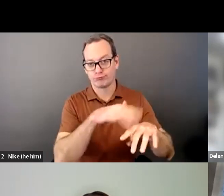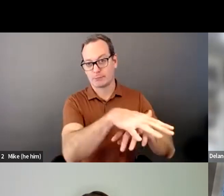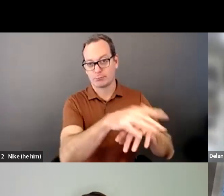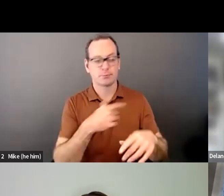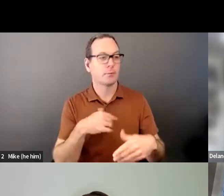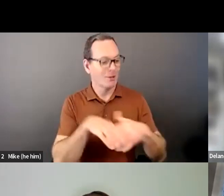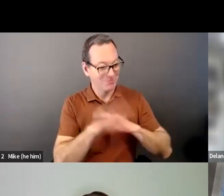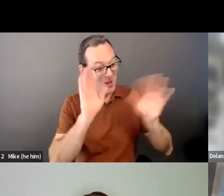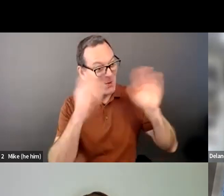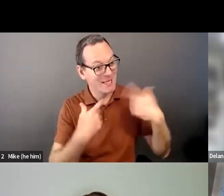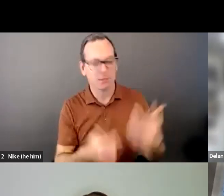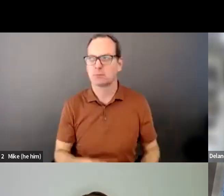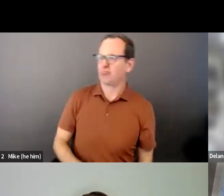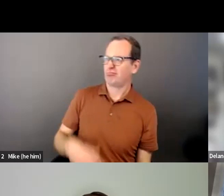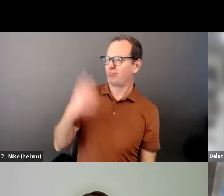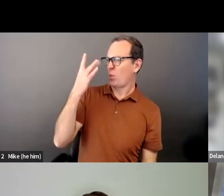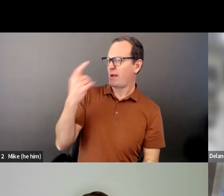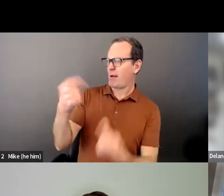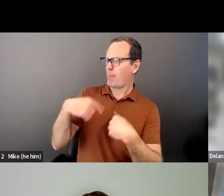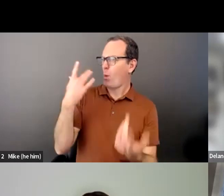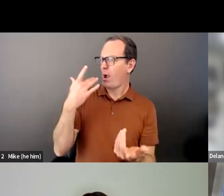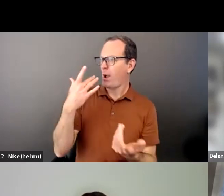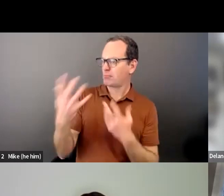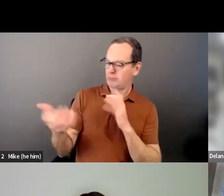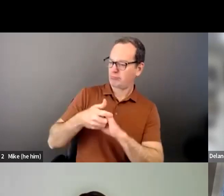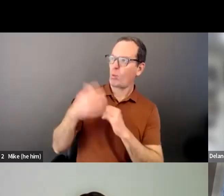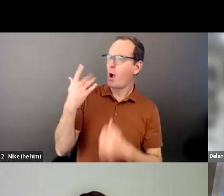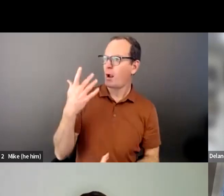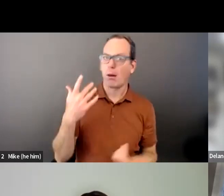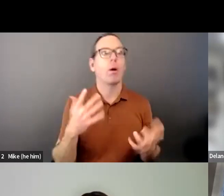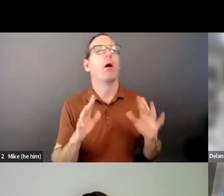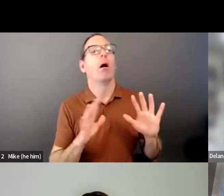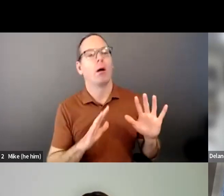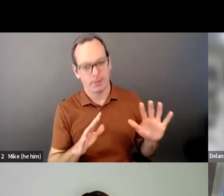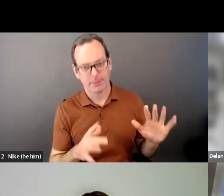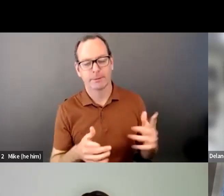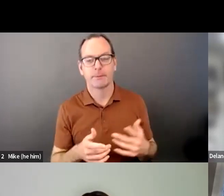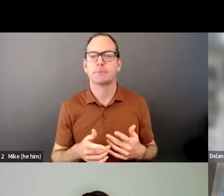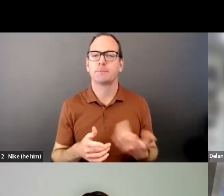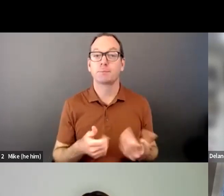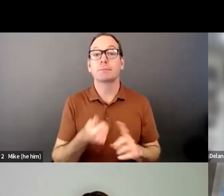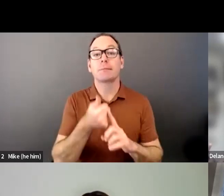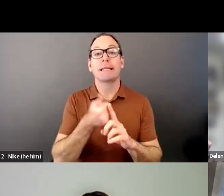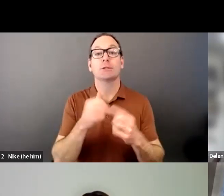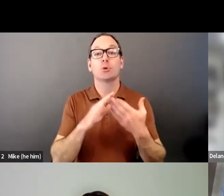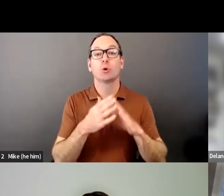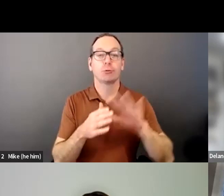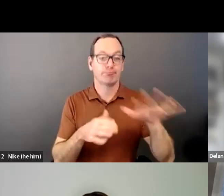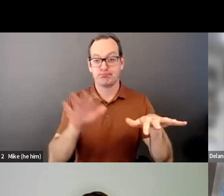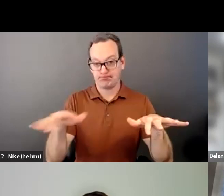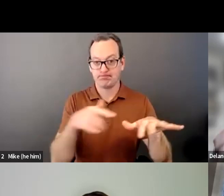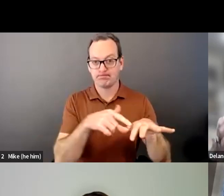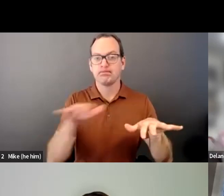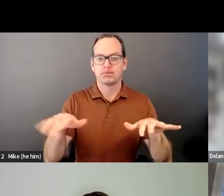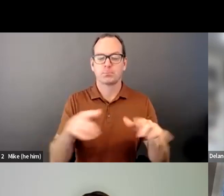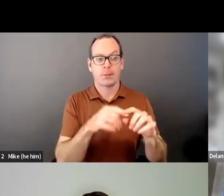thing, and sharing like this is our hope. But you know what? We had in each community, we actually had a group of